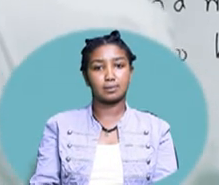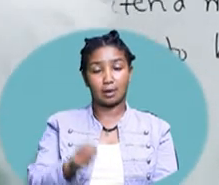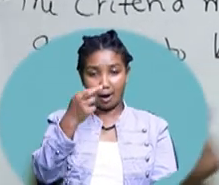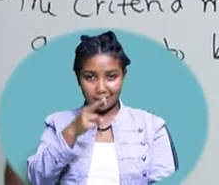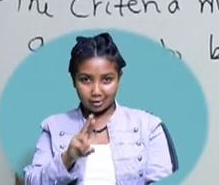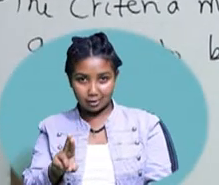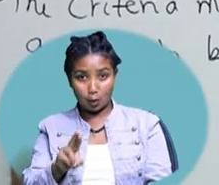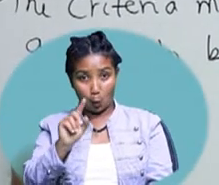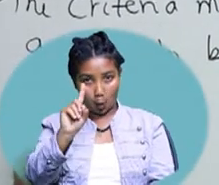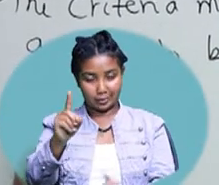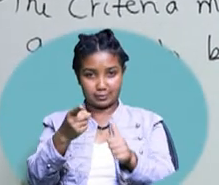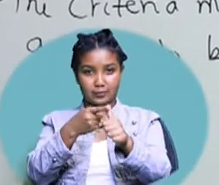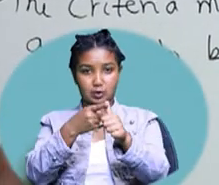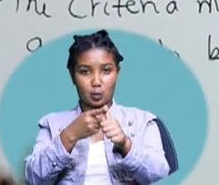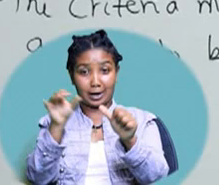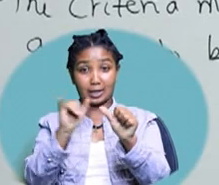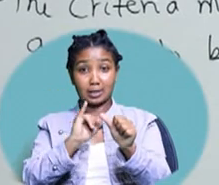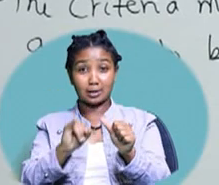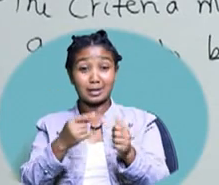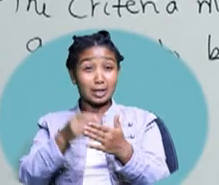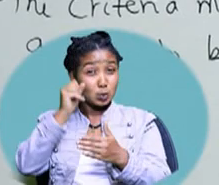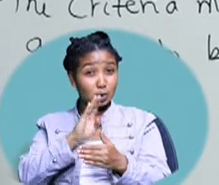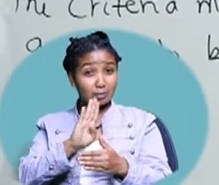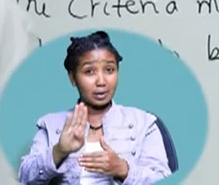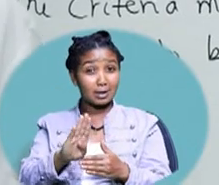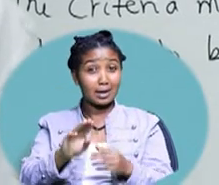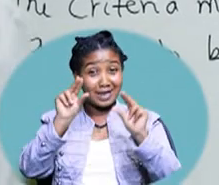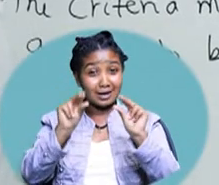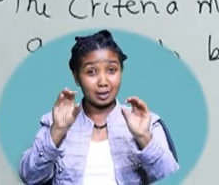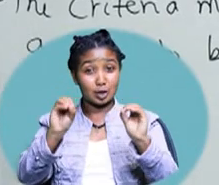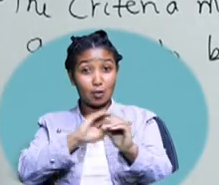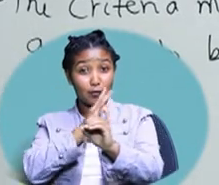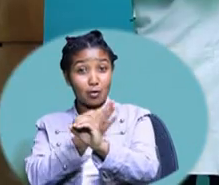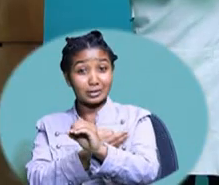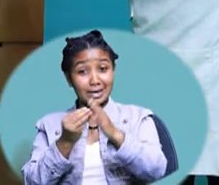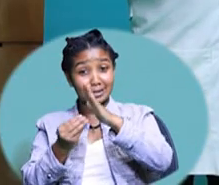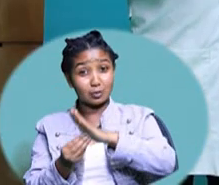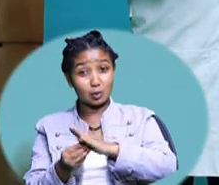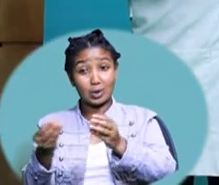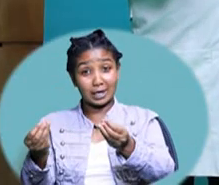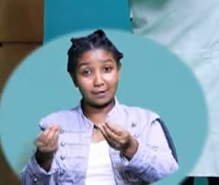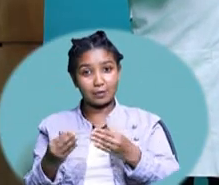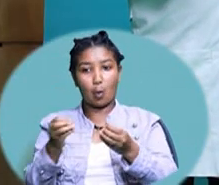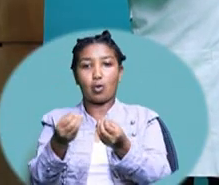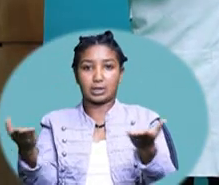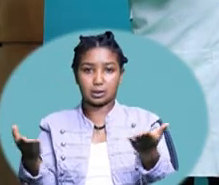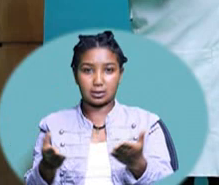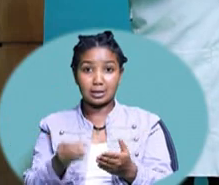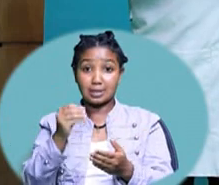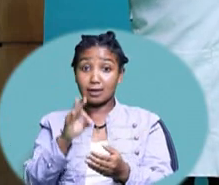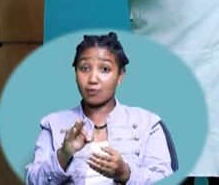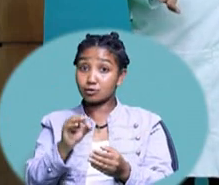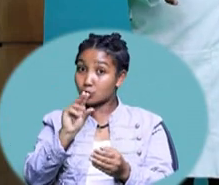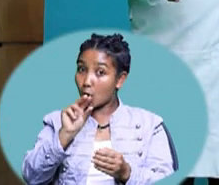Are 1, there should be a non-zero force exerted on a given object. The